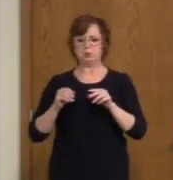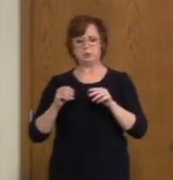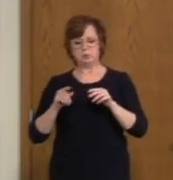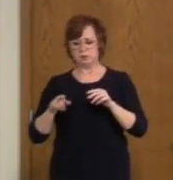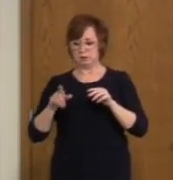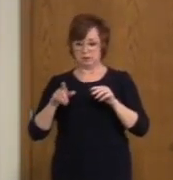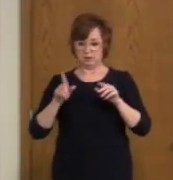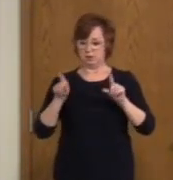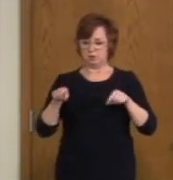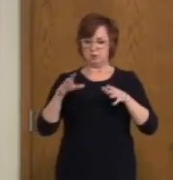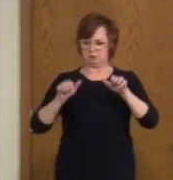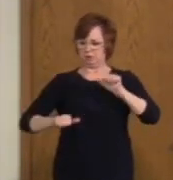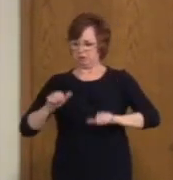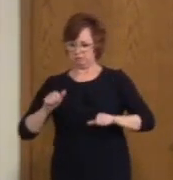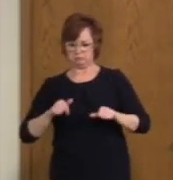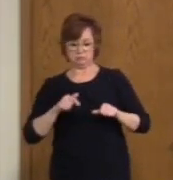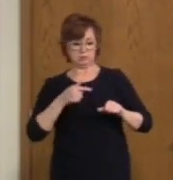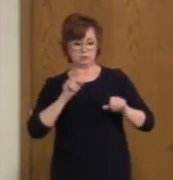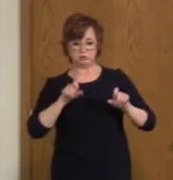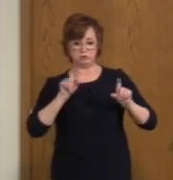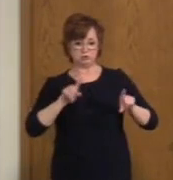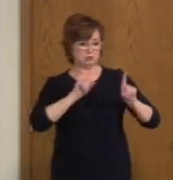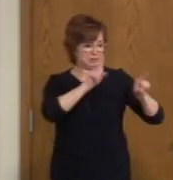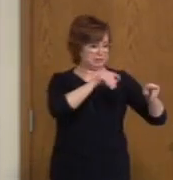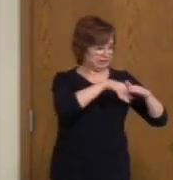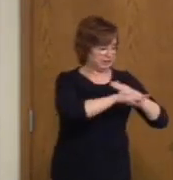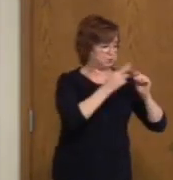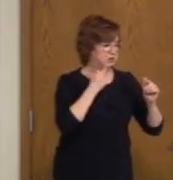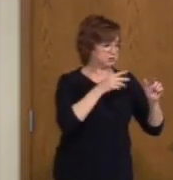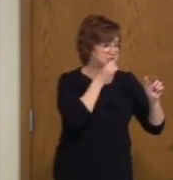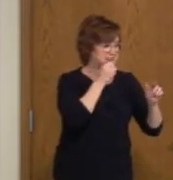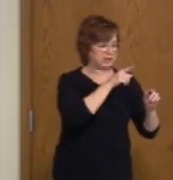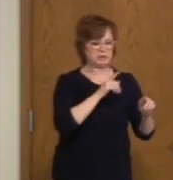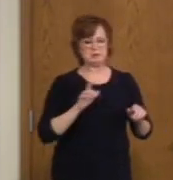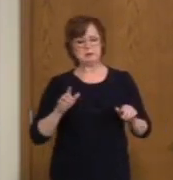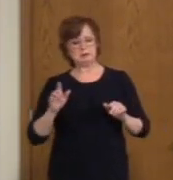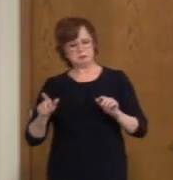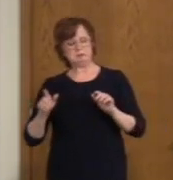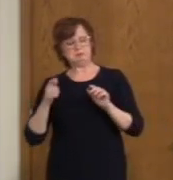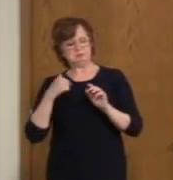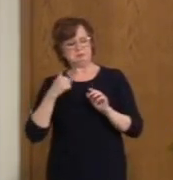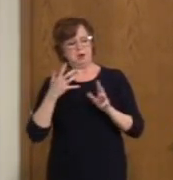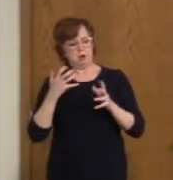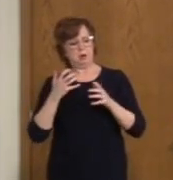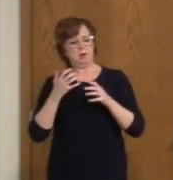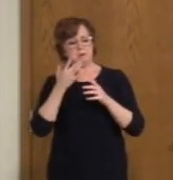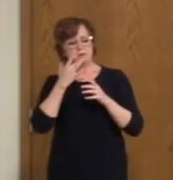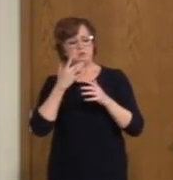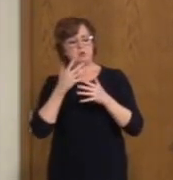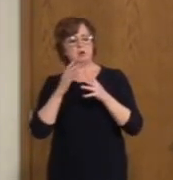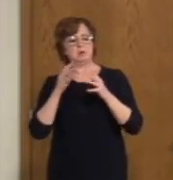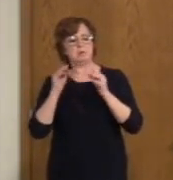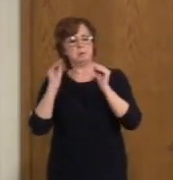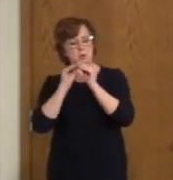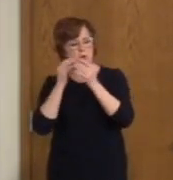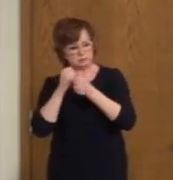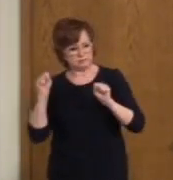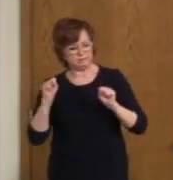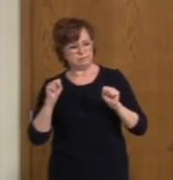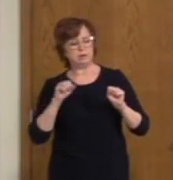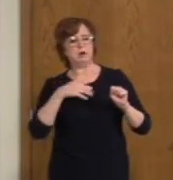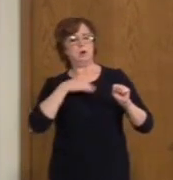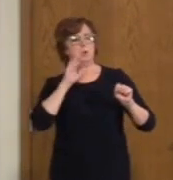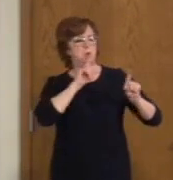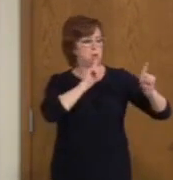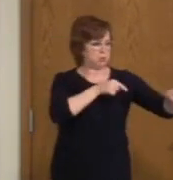than going to the restaurant. Just be very, very diligent in even going a step further, so that we can nip